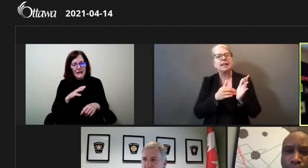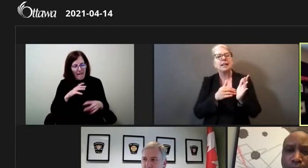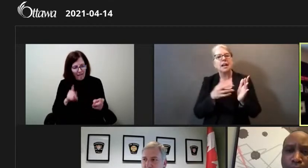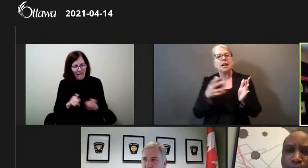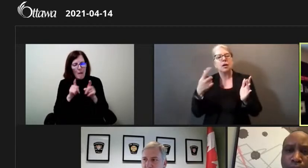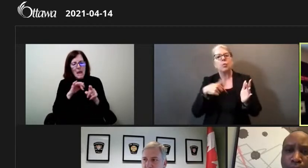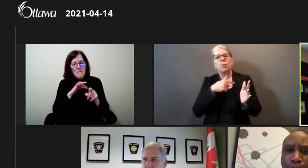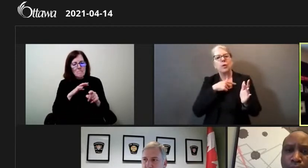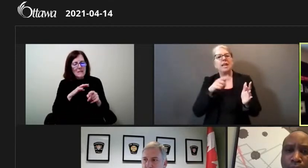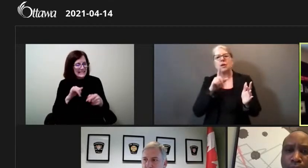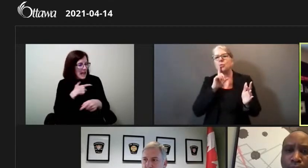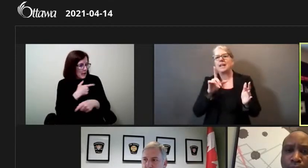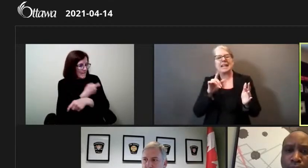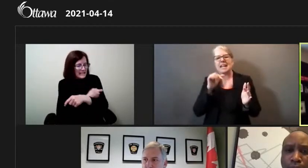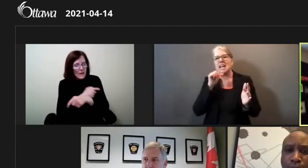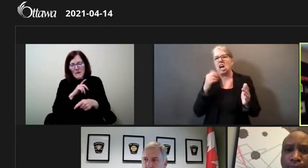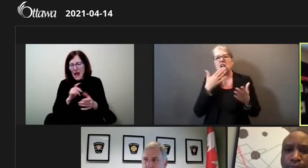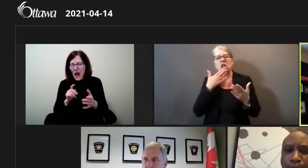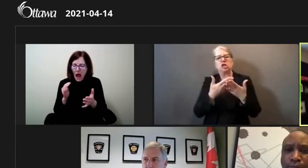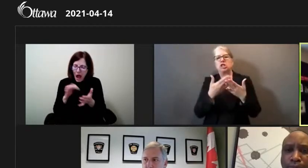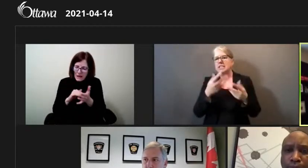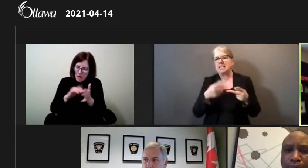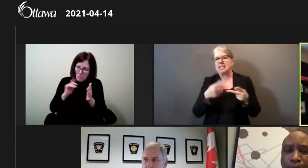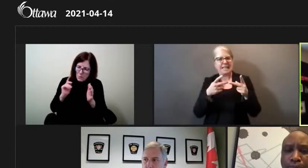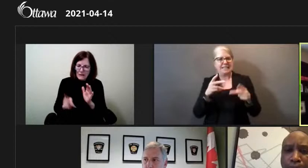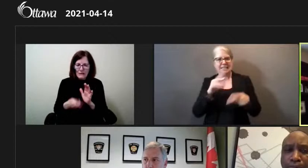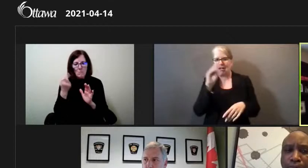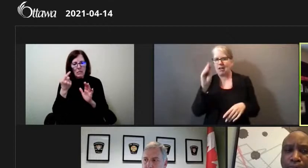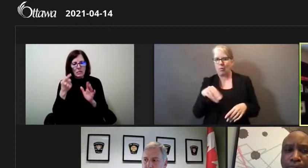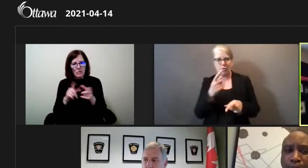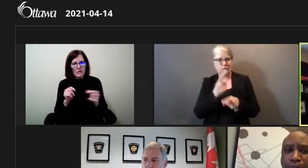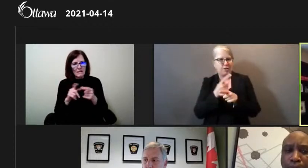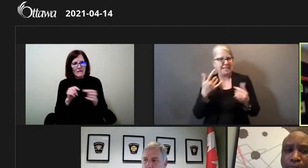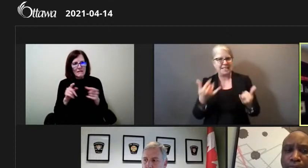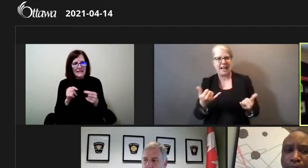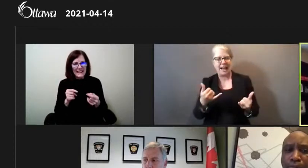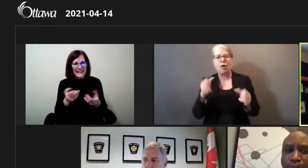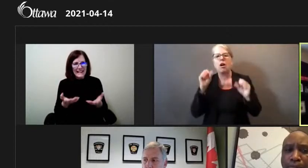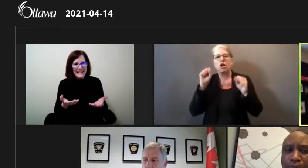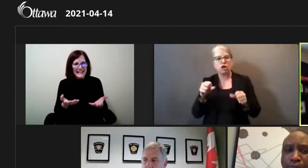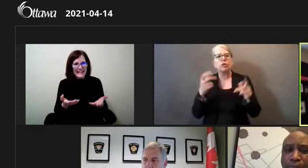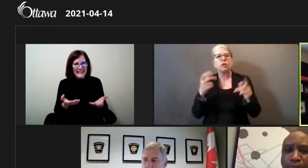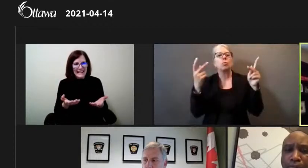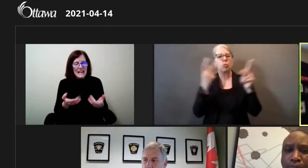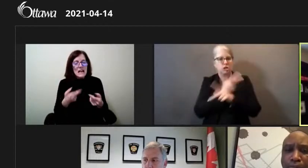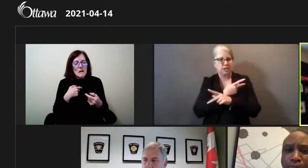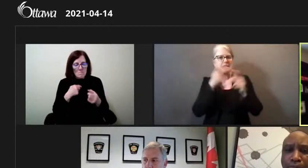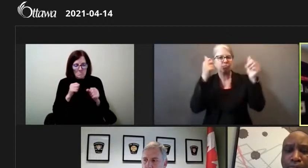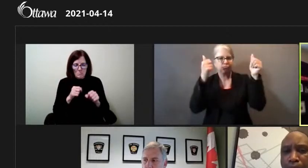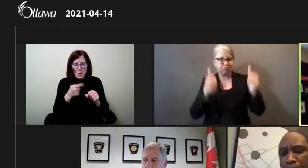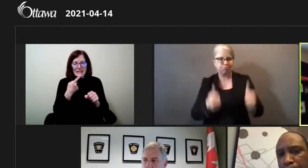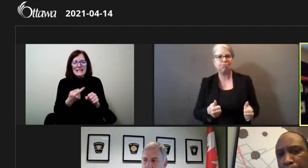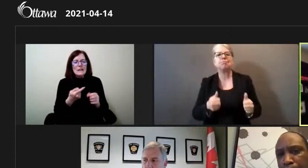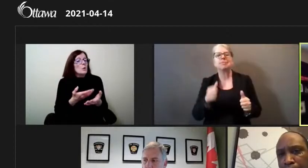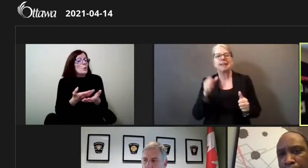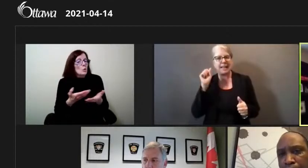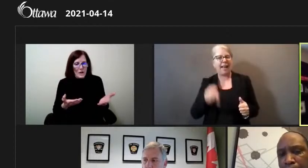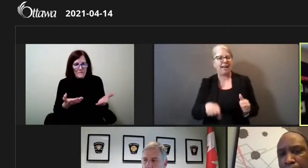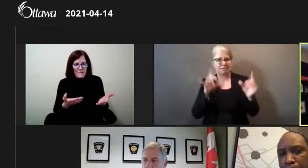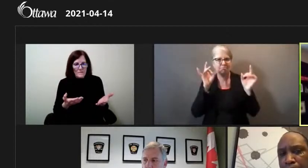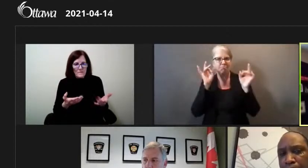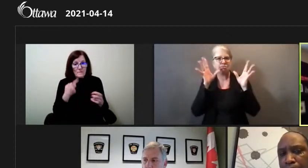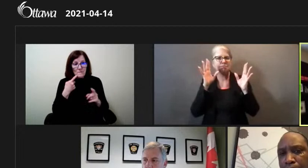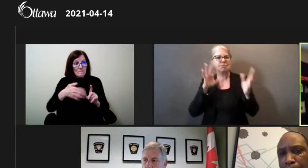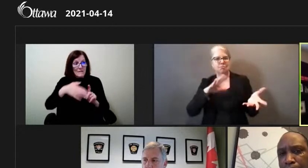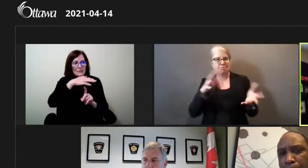are really not in a good place here. And things could go very, very badly here in Ottawa in the next